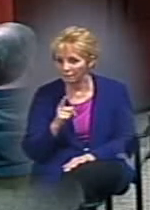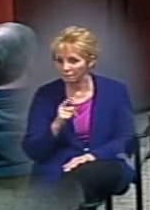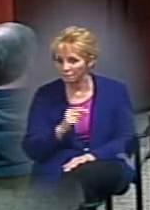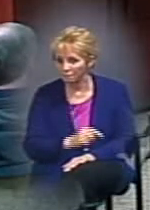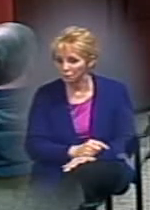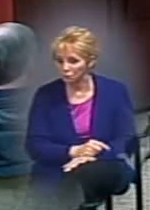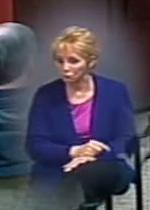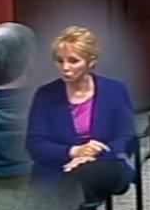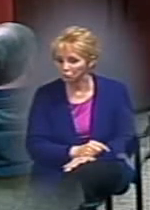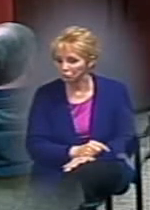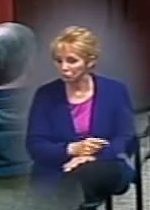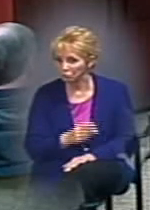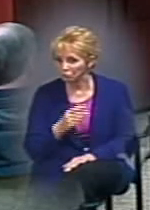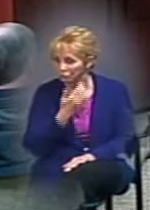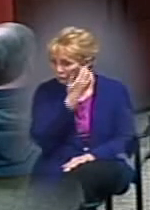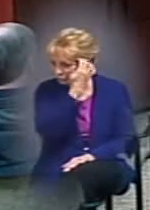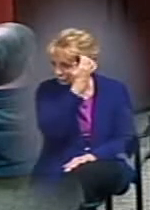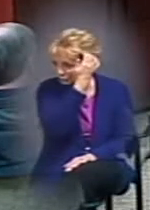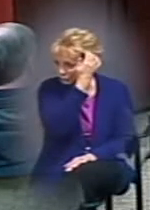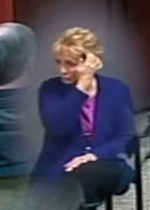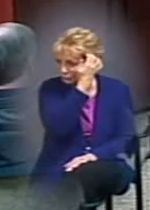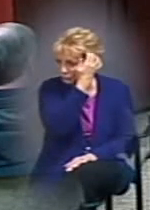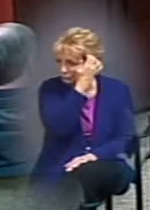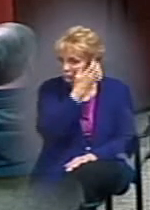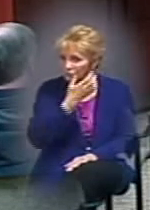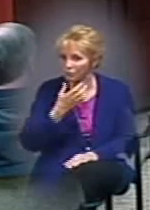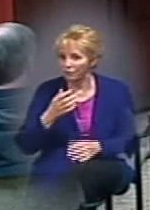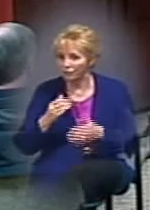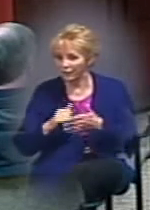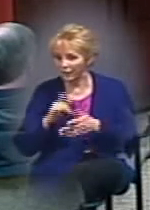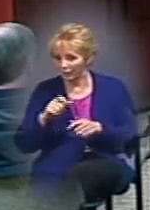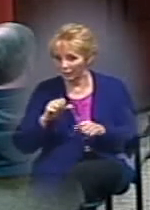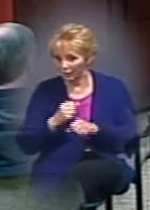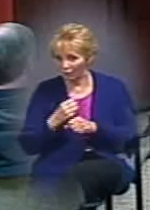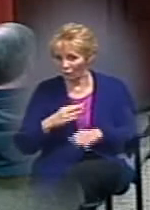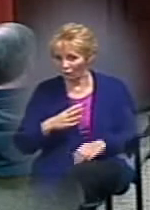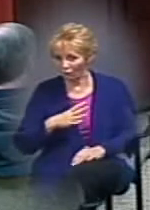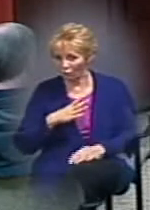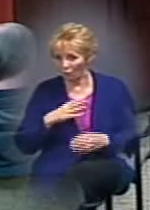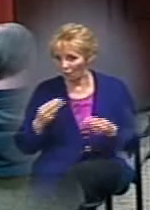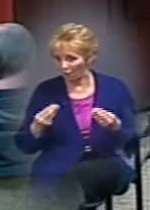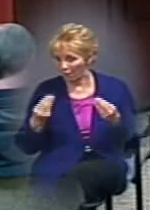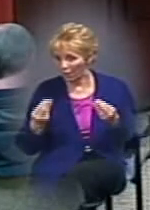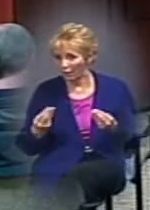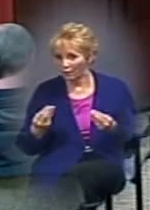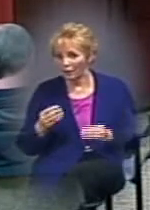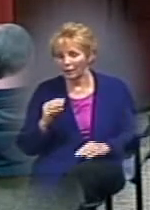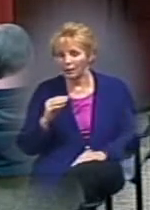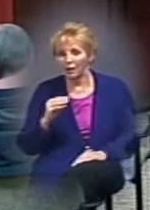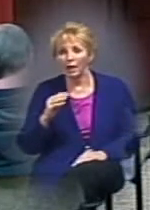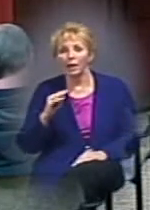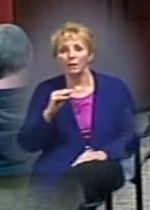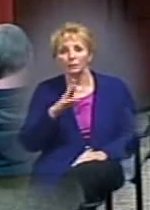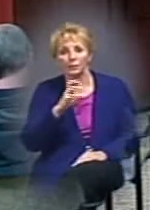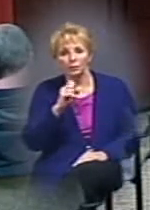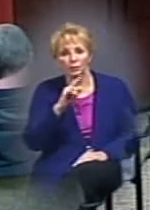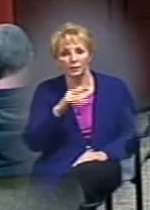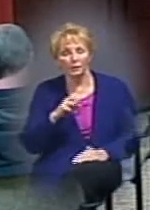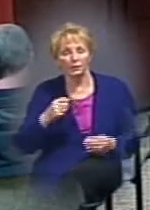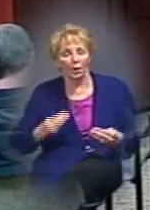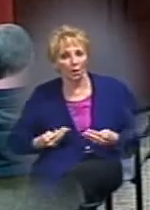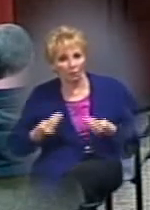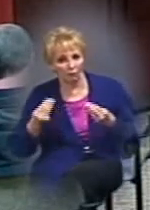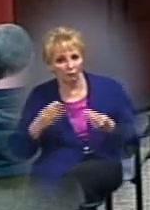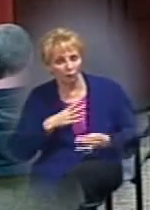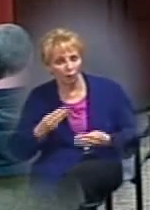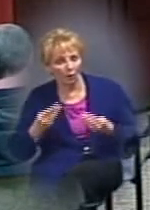If that's what you direct us, then we will do everything. I'd like to put that in form of a motion. Part of that time. Second. Okay, Mr. Simmons made the motion. And may I point out